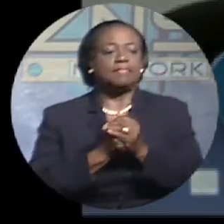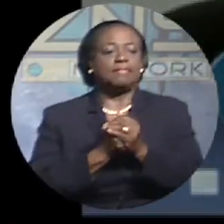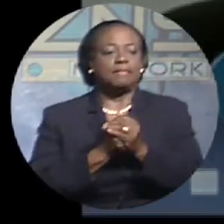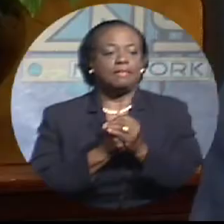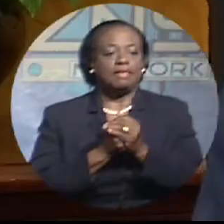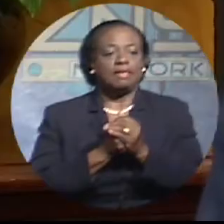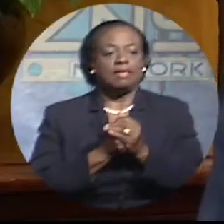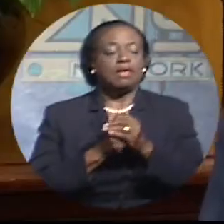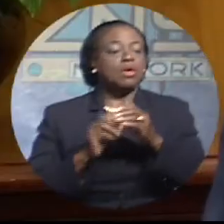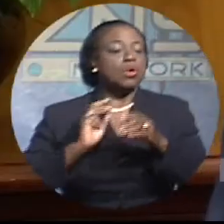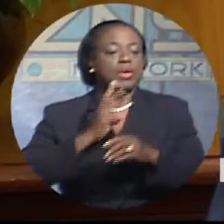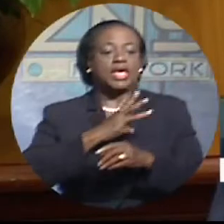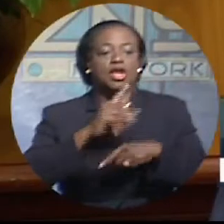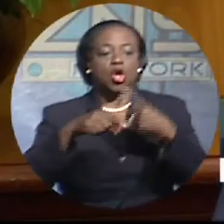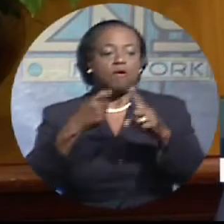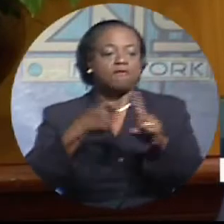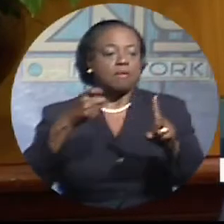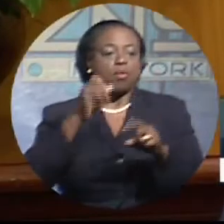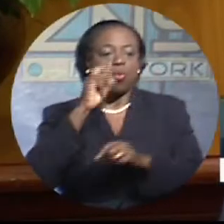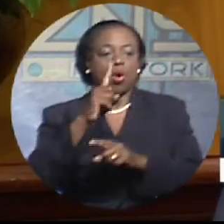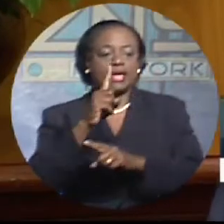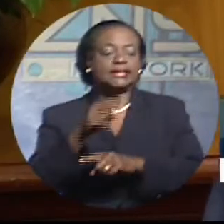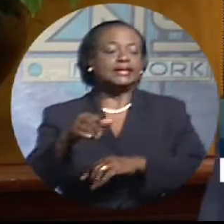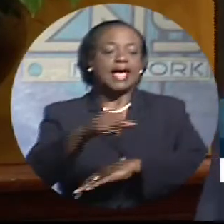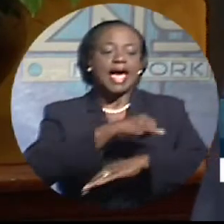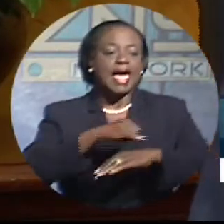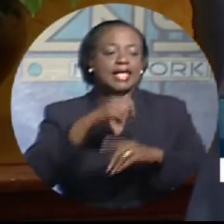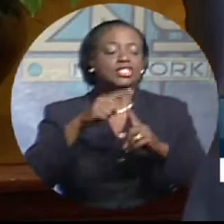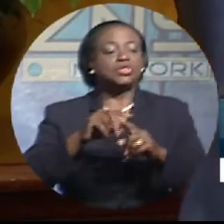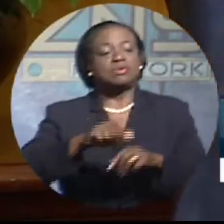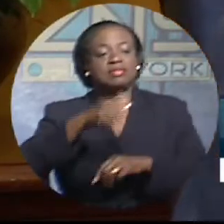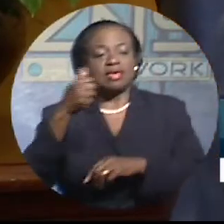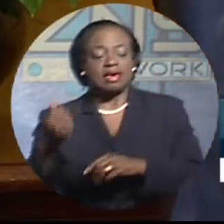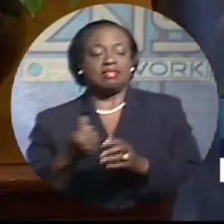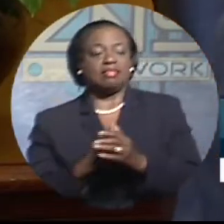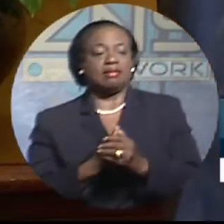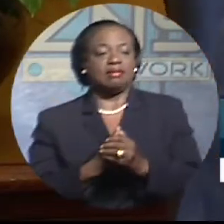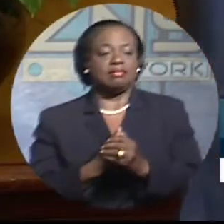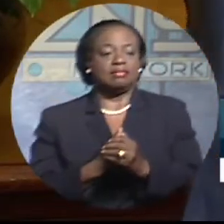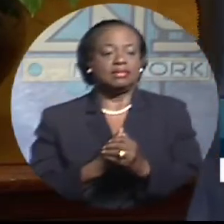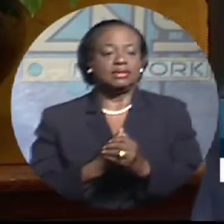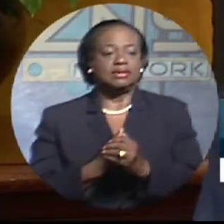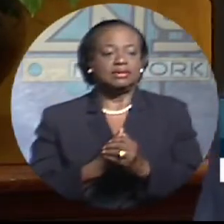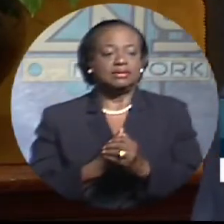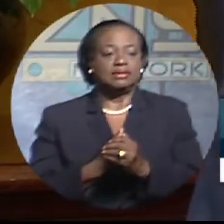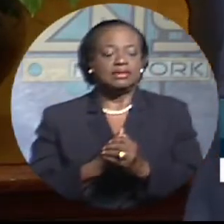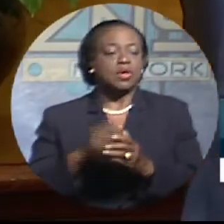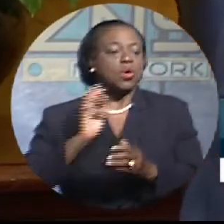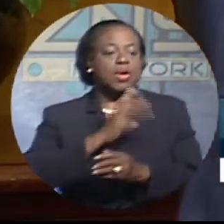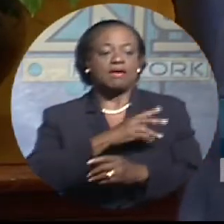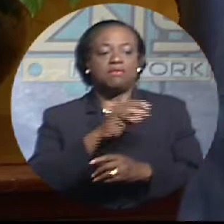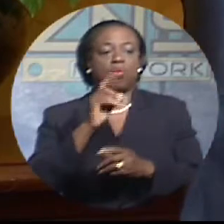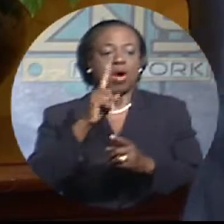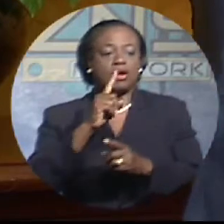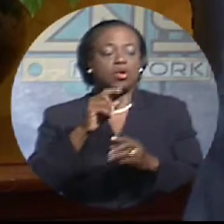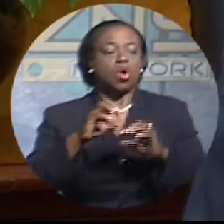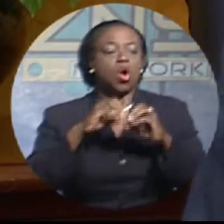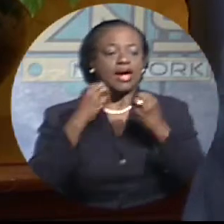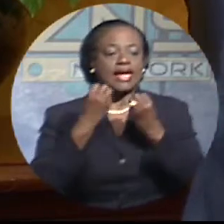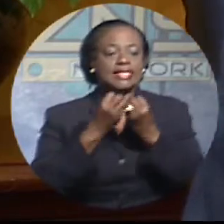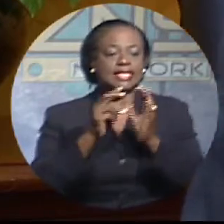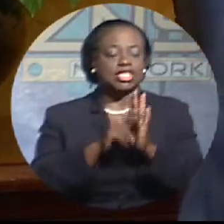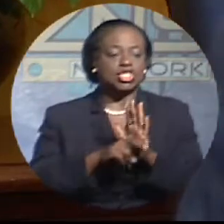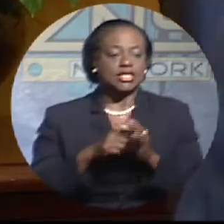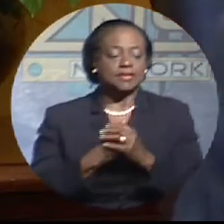jobs are still within the Bahamas. They don't get moved outside that you would do in a multinational organization. I think it